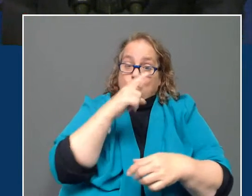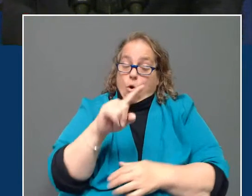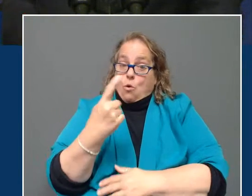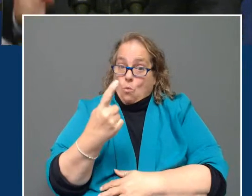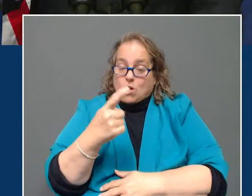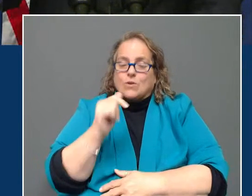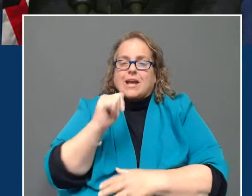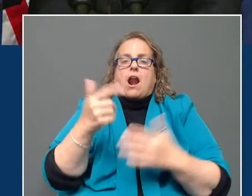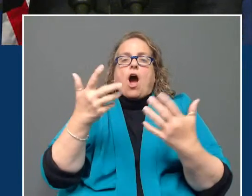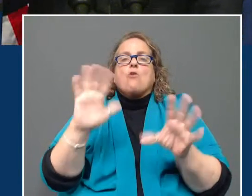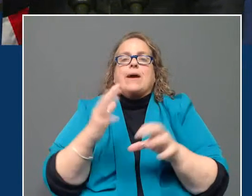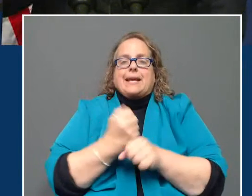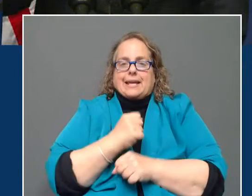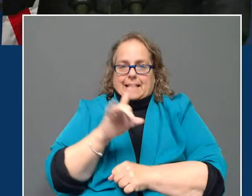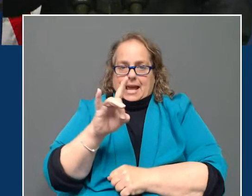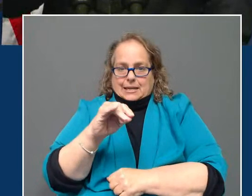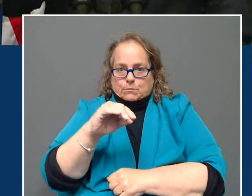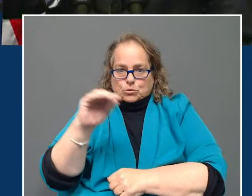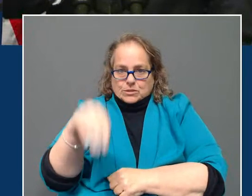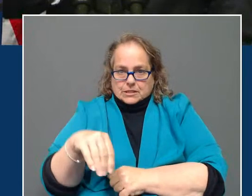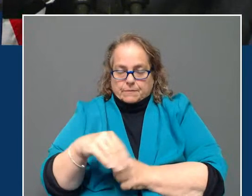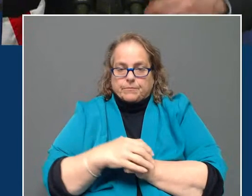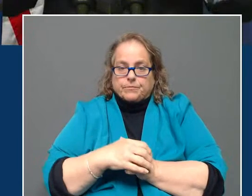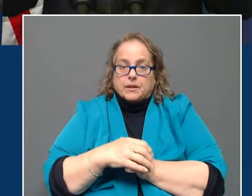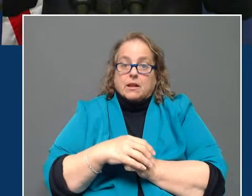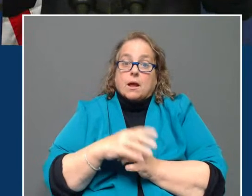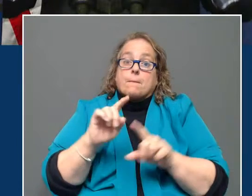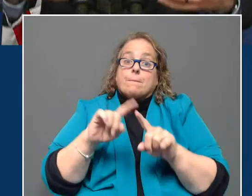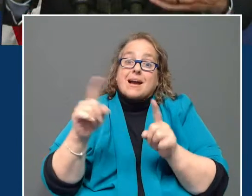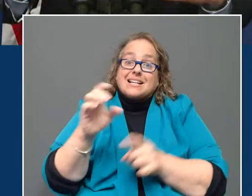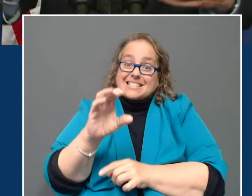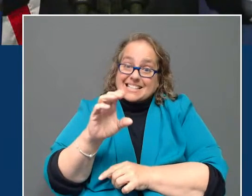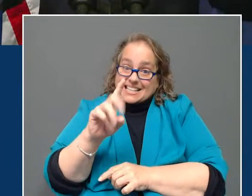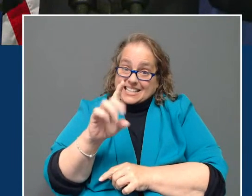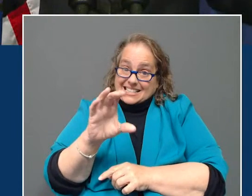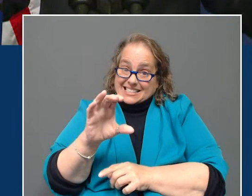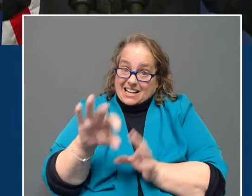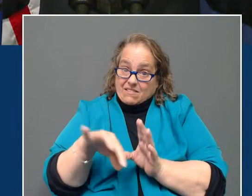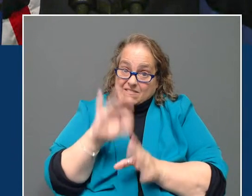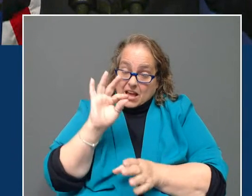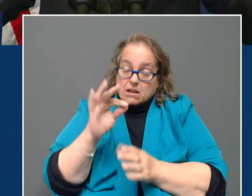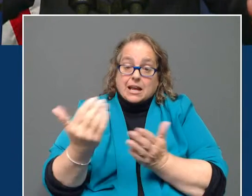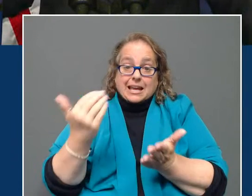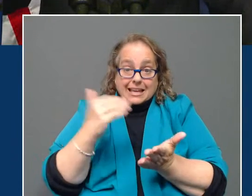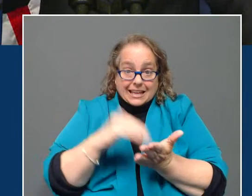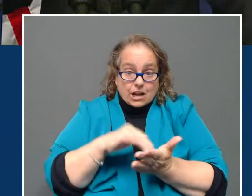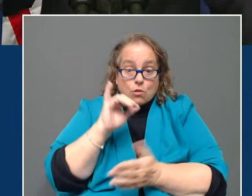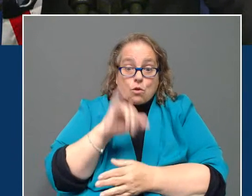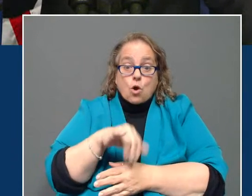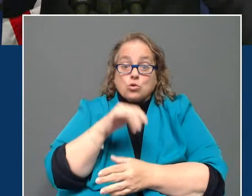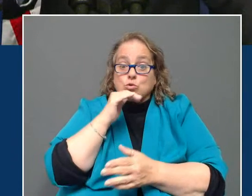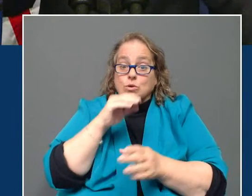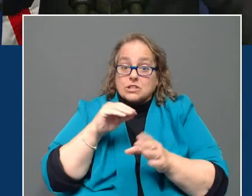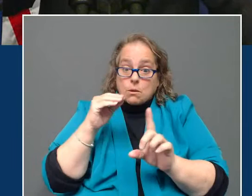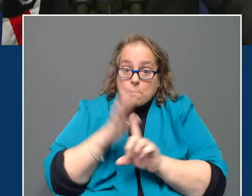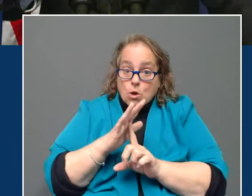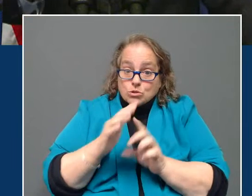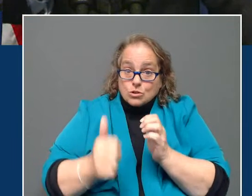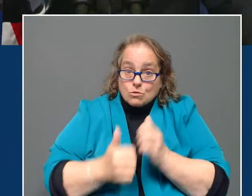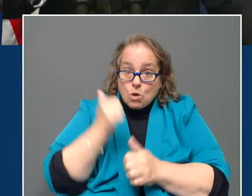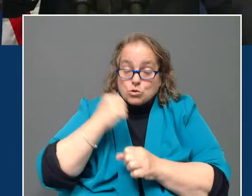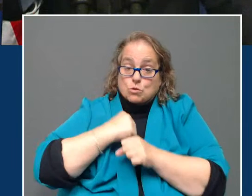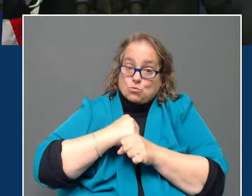80%. But the CDC found, again, amongst those that are exposed the most, that the protection